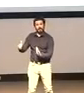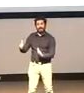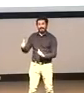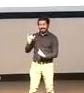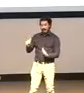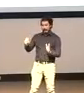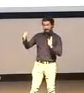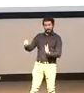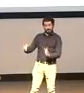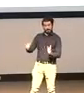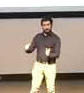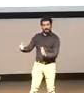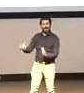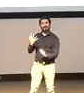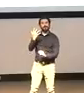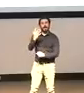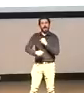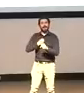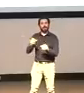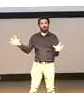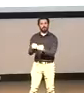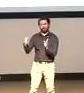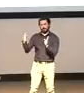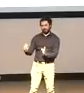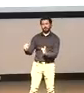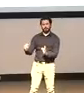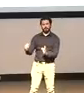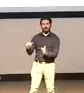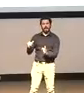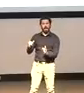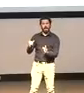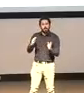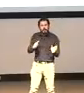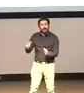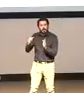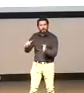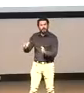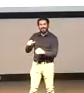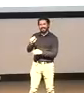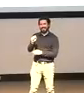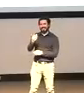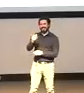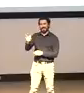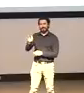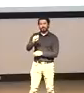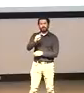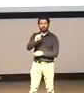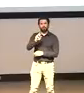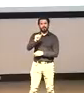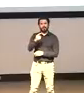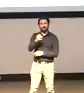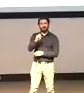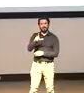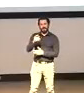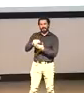5-year financial plan, which we call the Strategic Financial Framework, or SFF, is updated